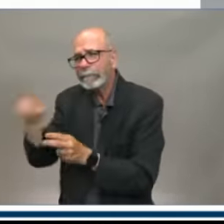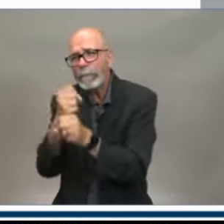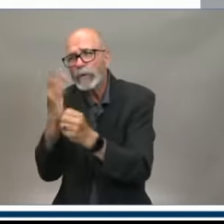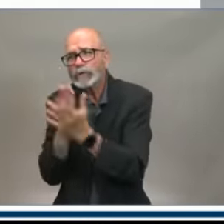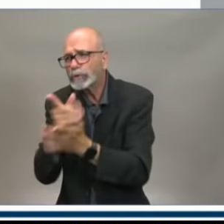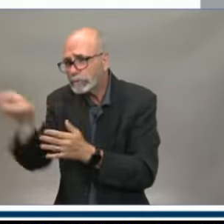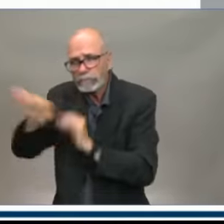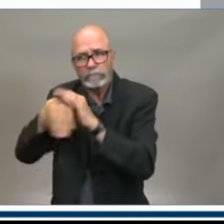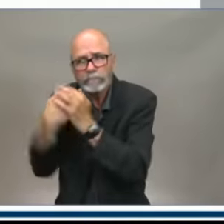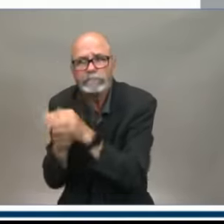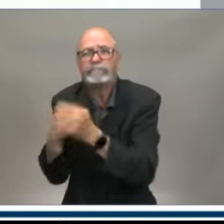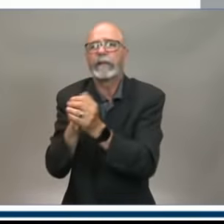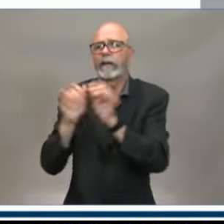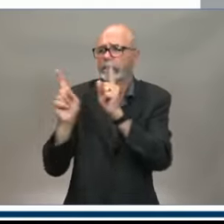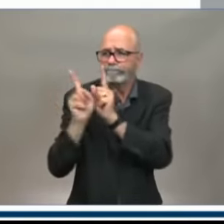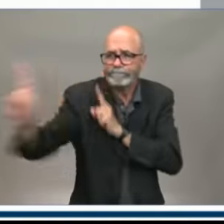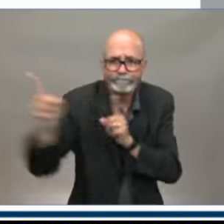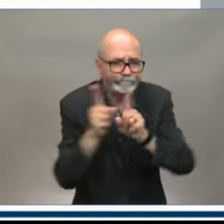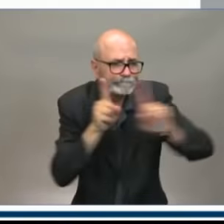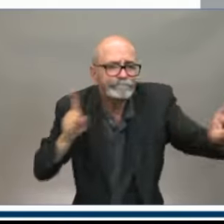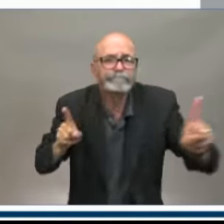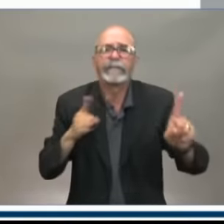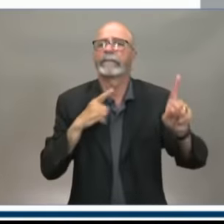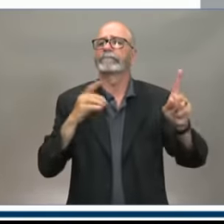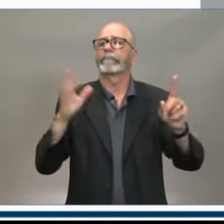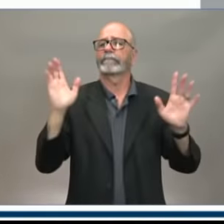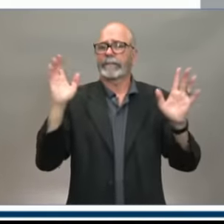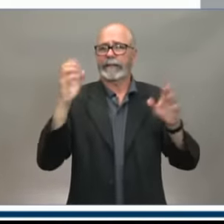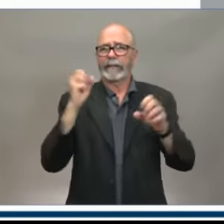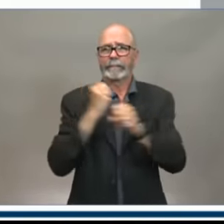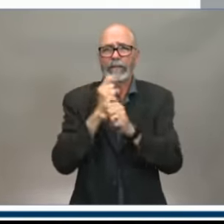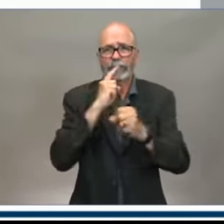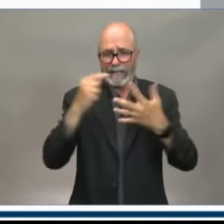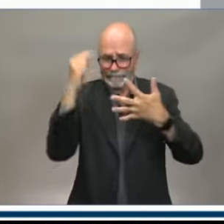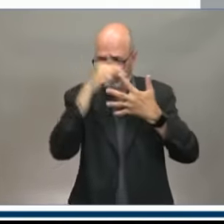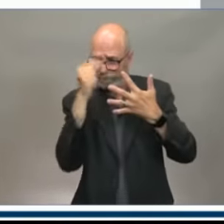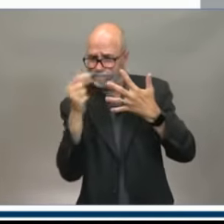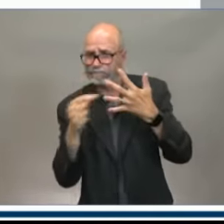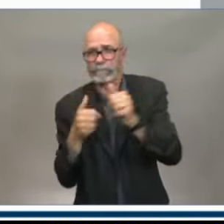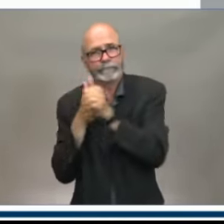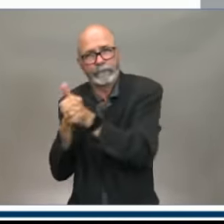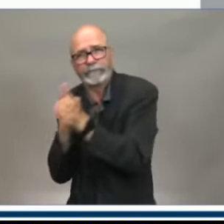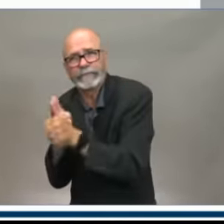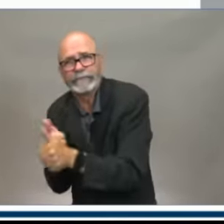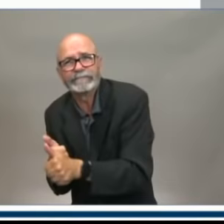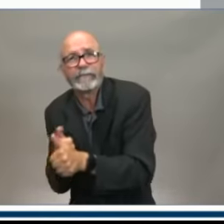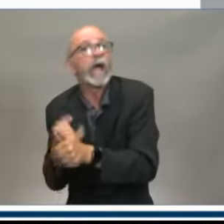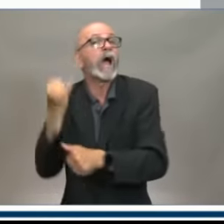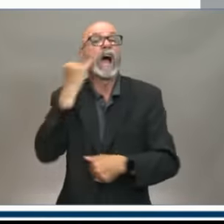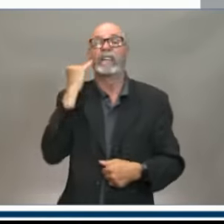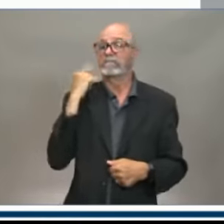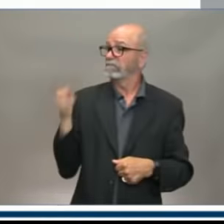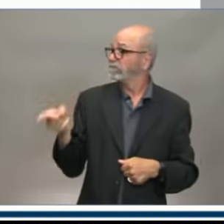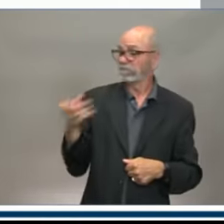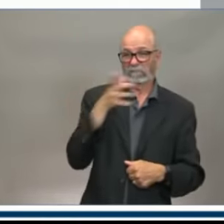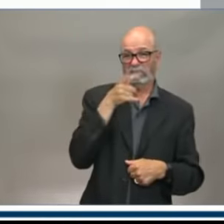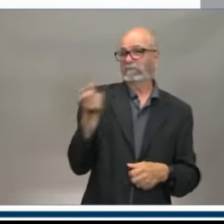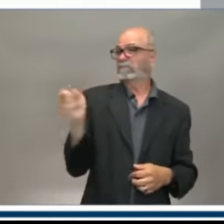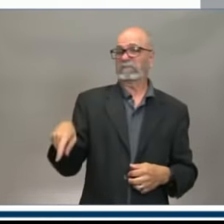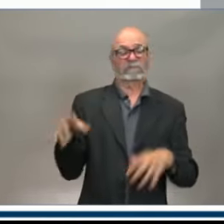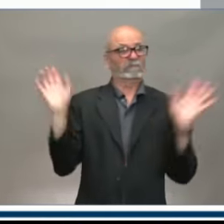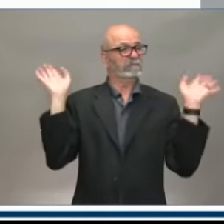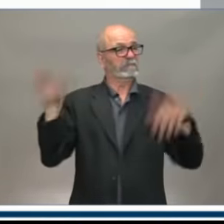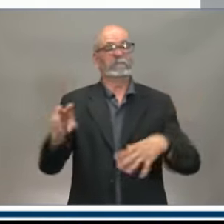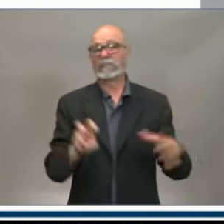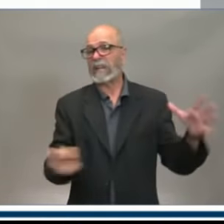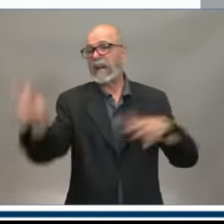we can physical distance when at all possible, limiting non-essential travel, certainly people staying home